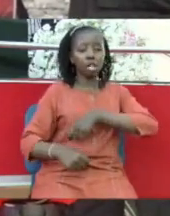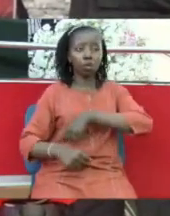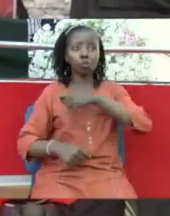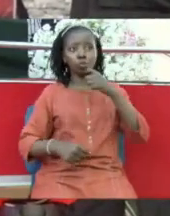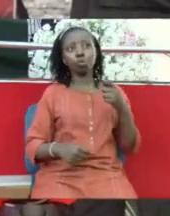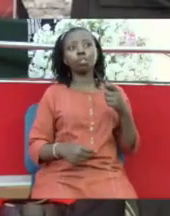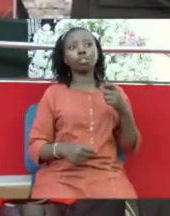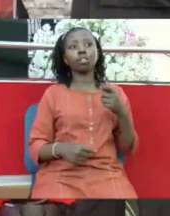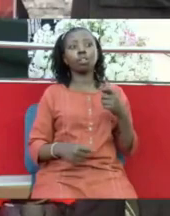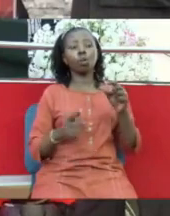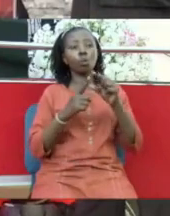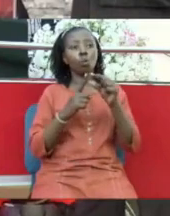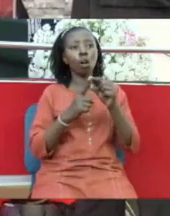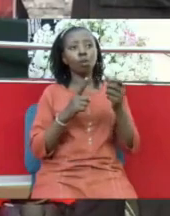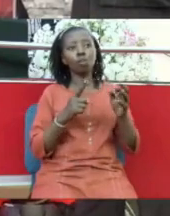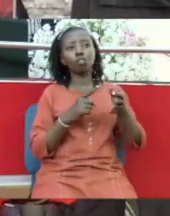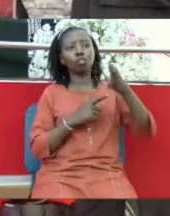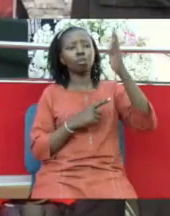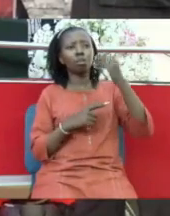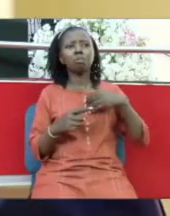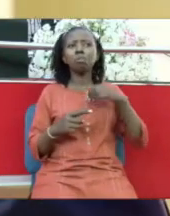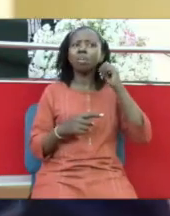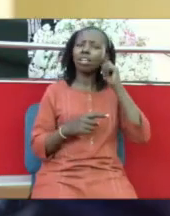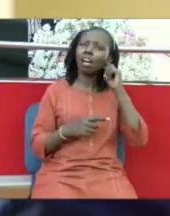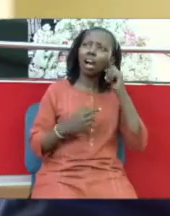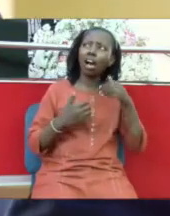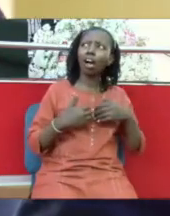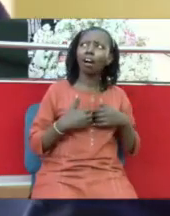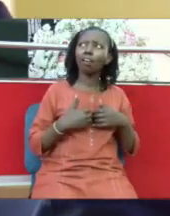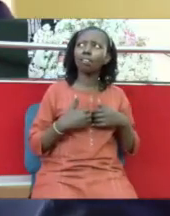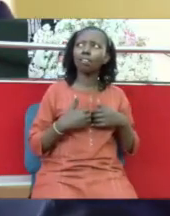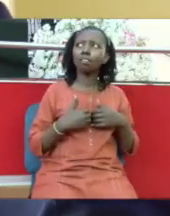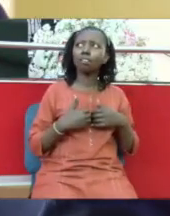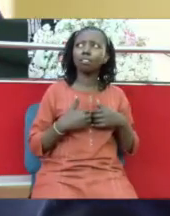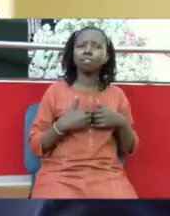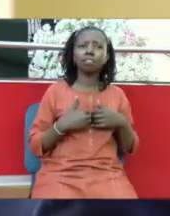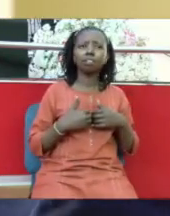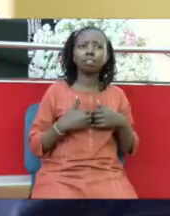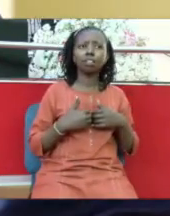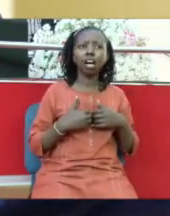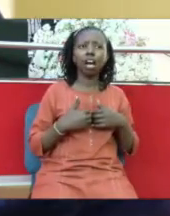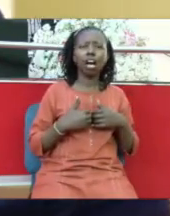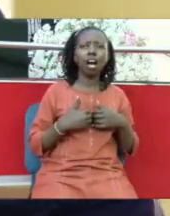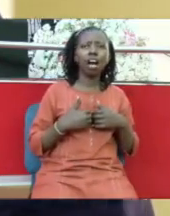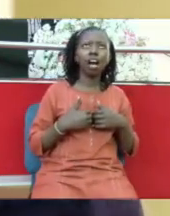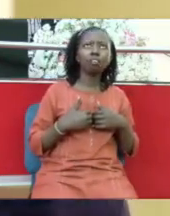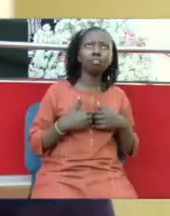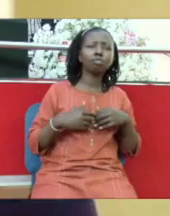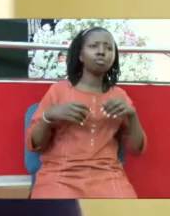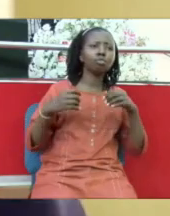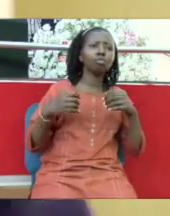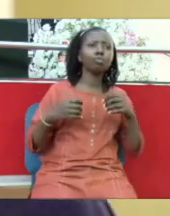I hear there is a new awakening of culture in this country.